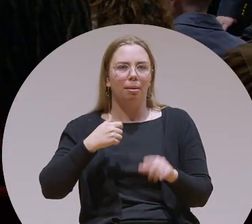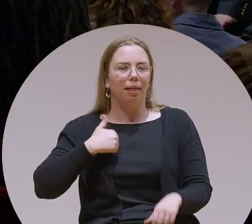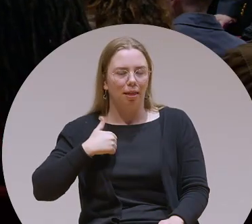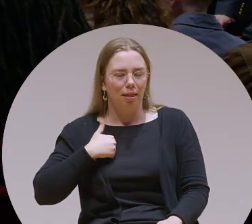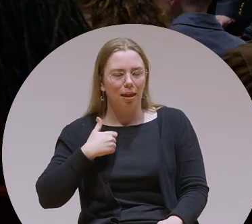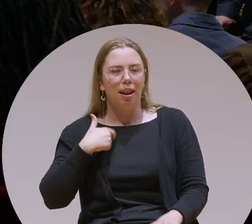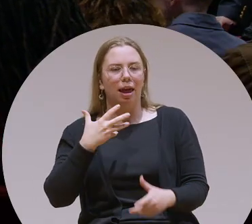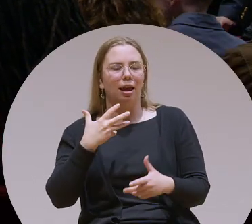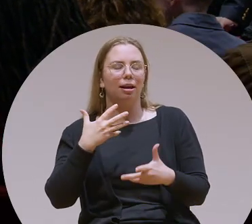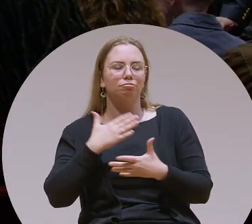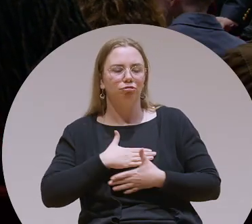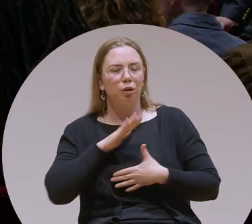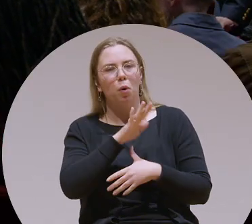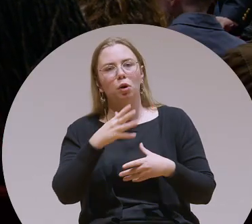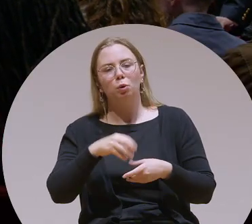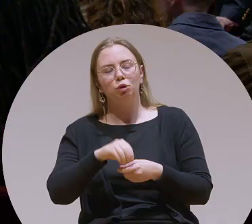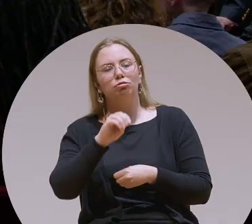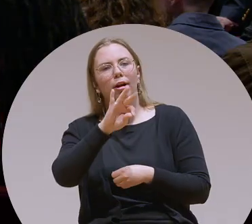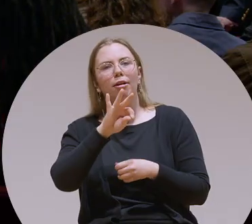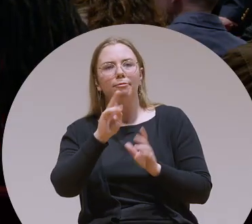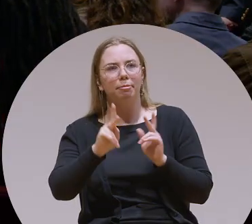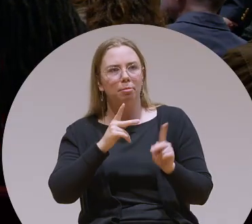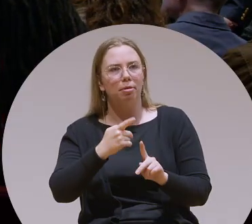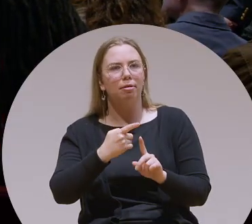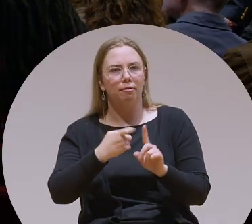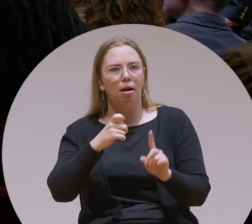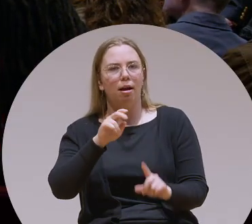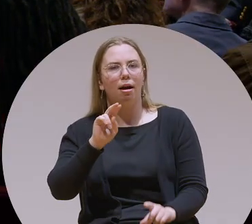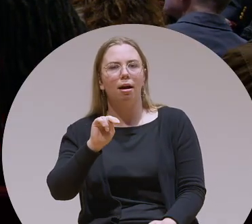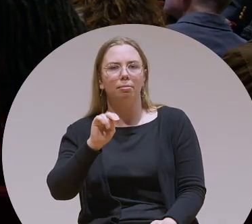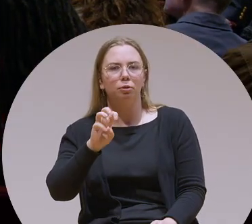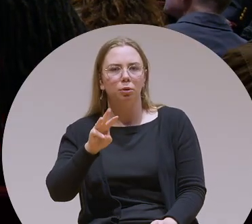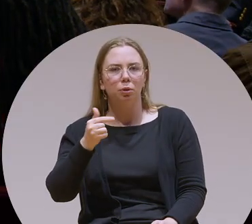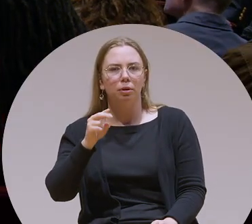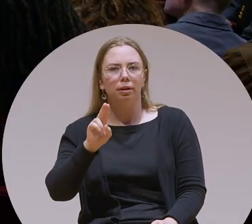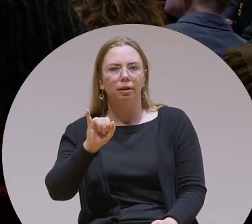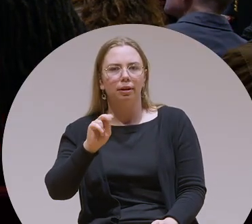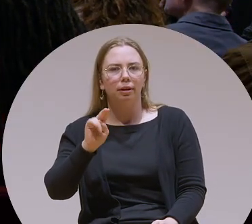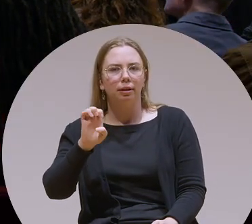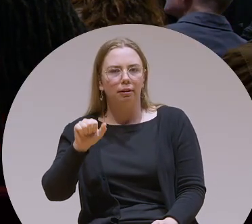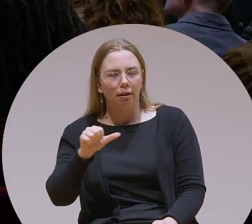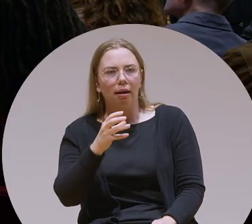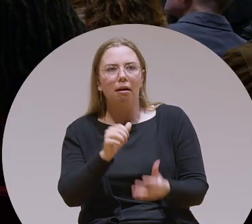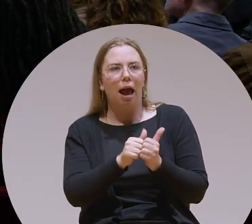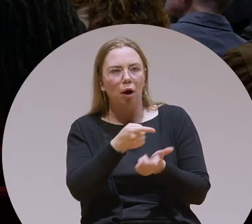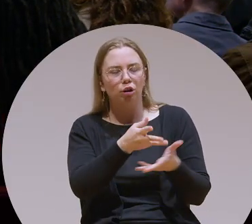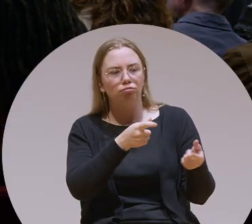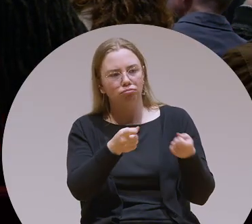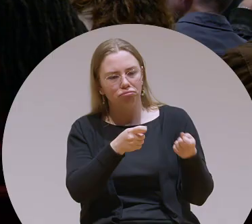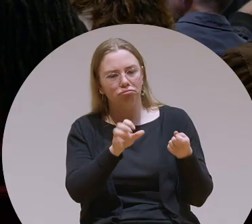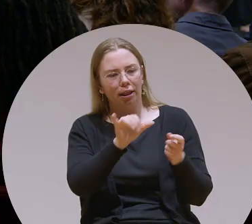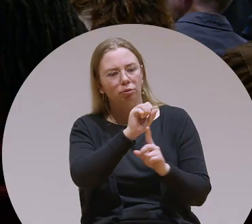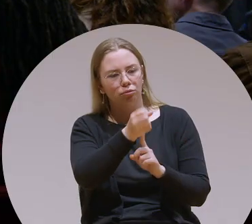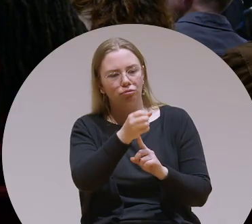people and how that was handled in the Metropolitan. But I am